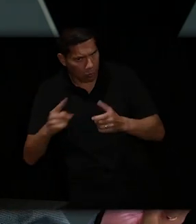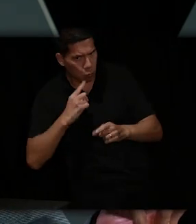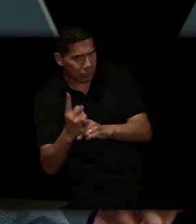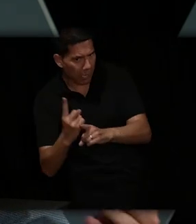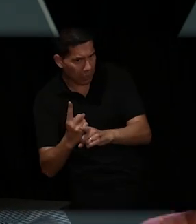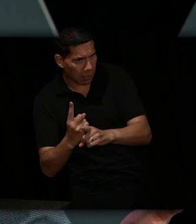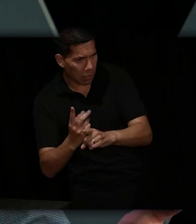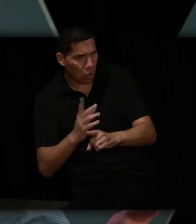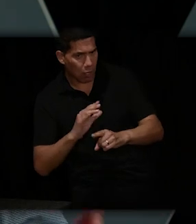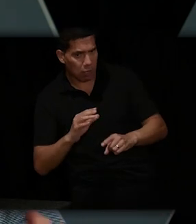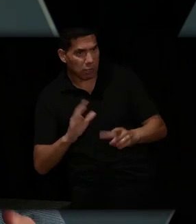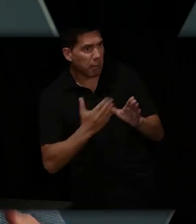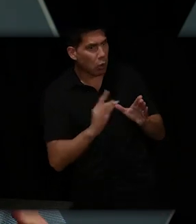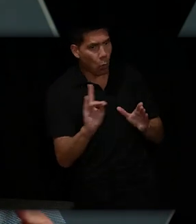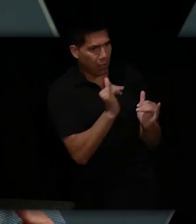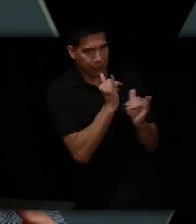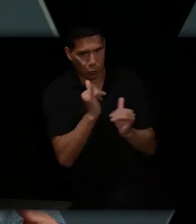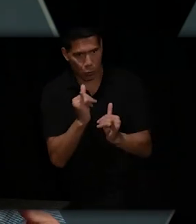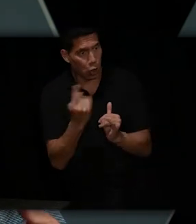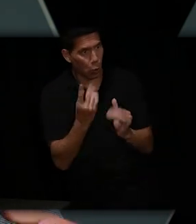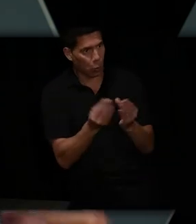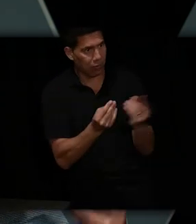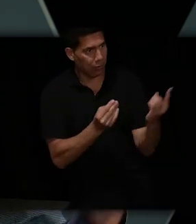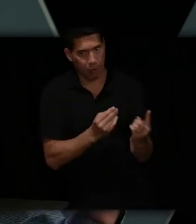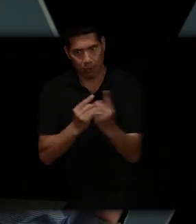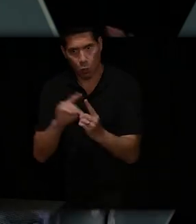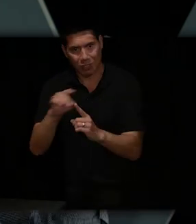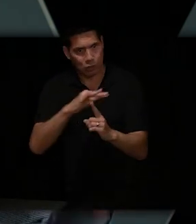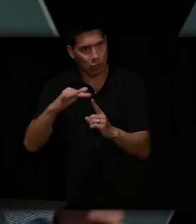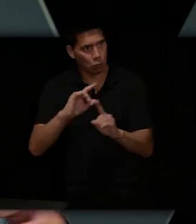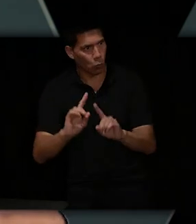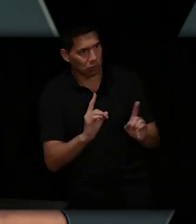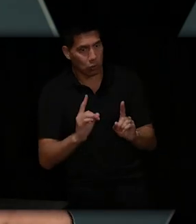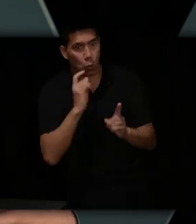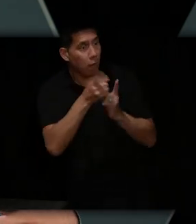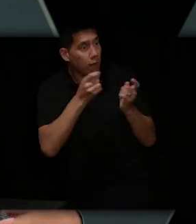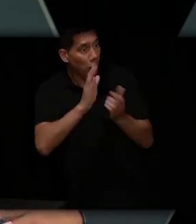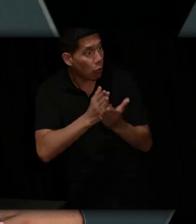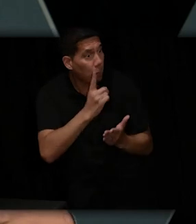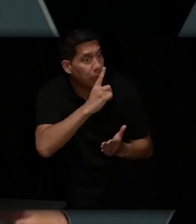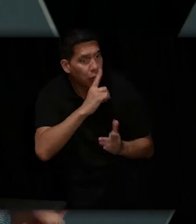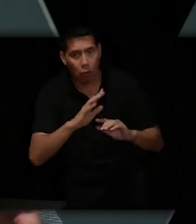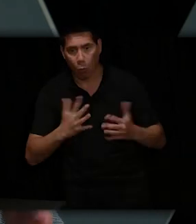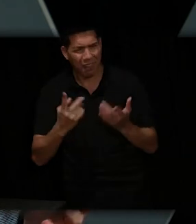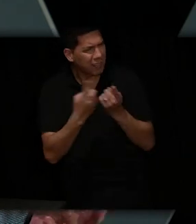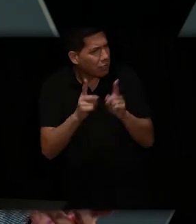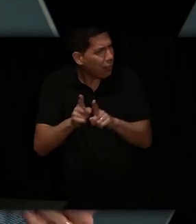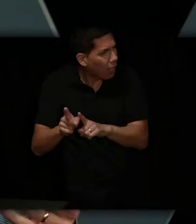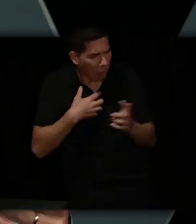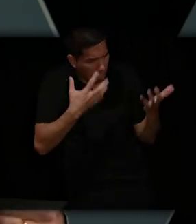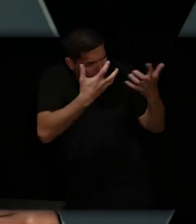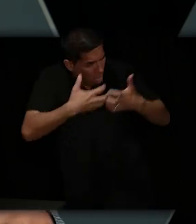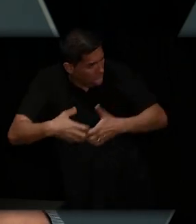was going to do, who he was going to do it with, what the setting was going to be, were we going to invite real people, stuff like that. So I had, it was really